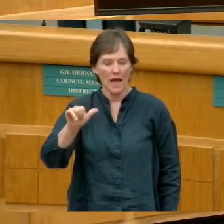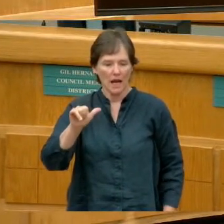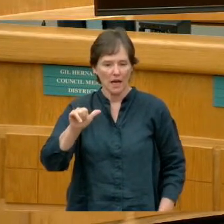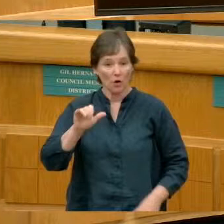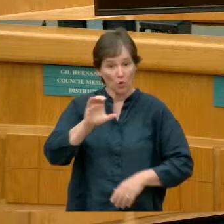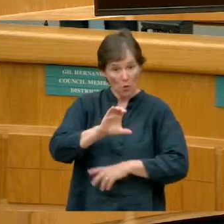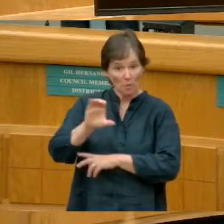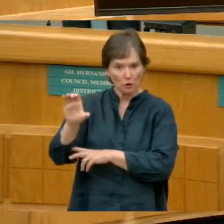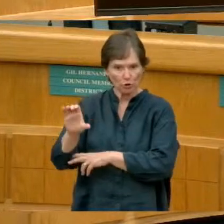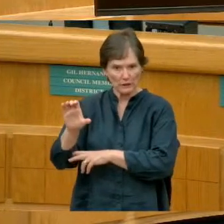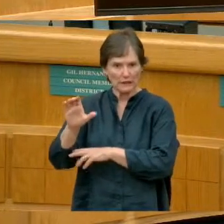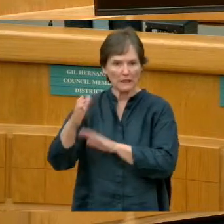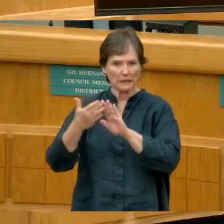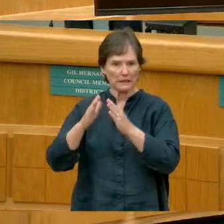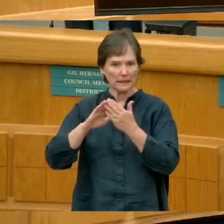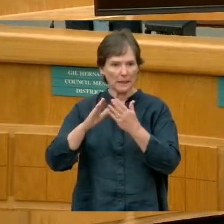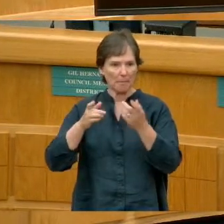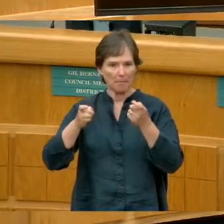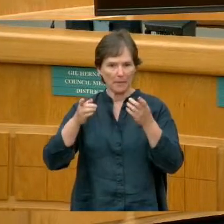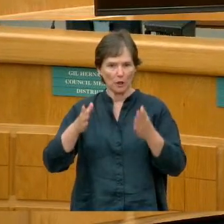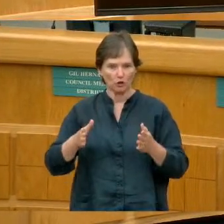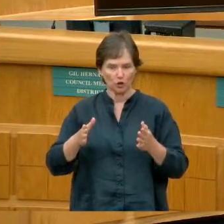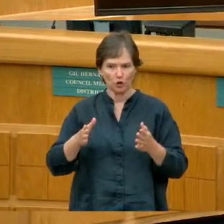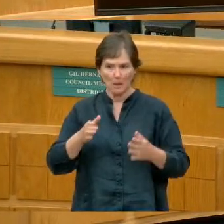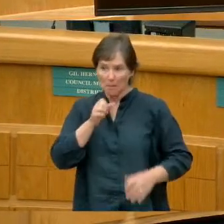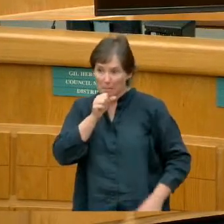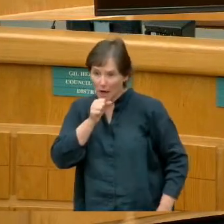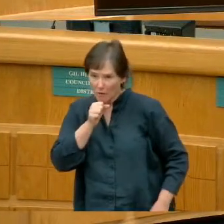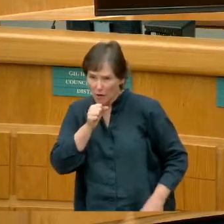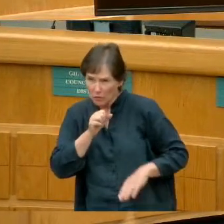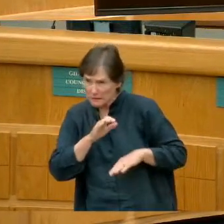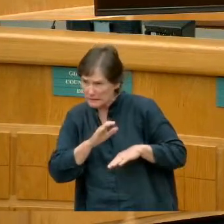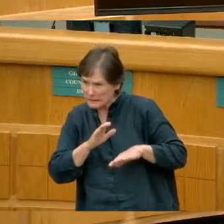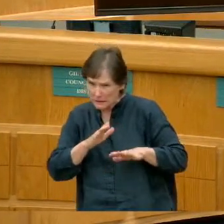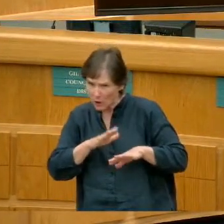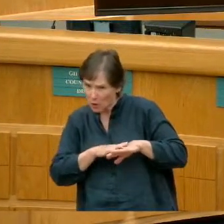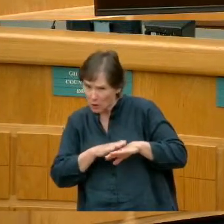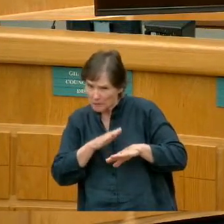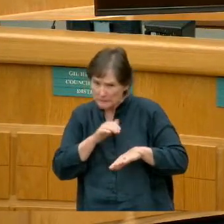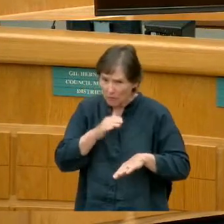And is the microphone on? Doesn't sound like the mic's on.